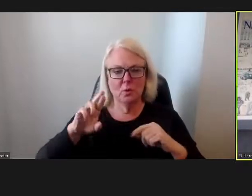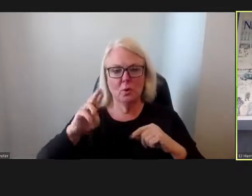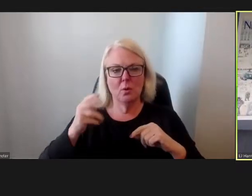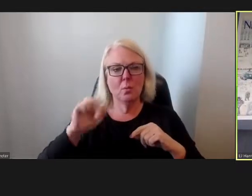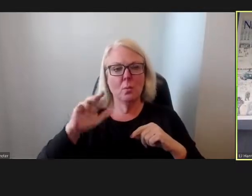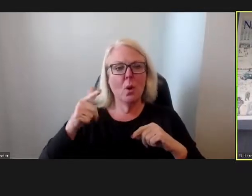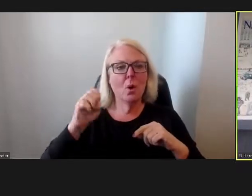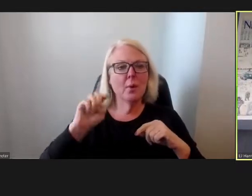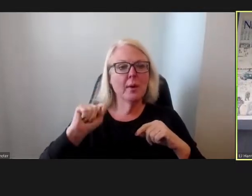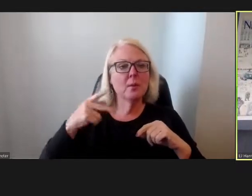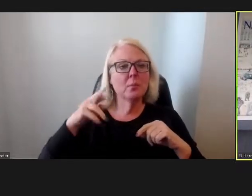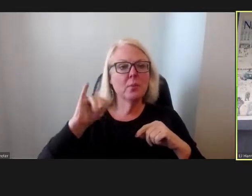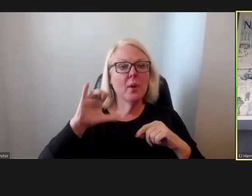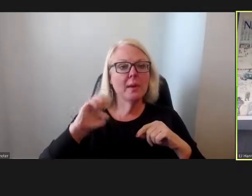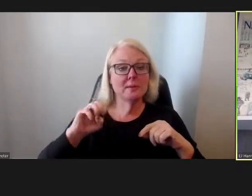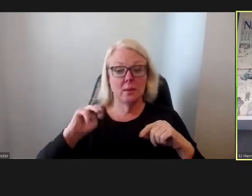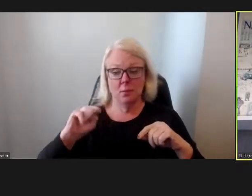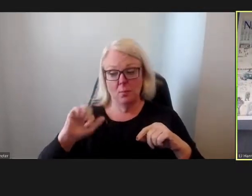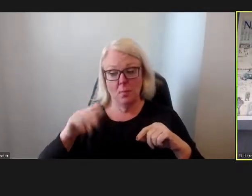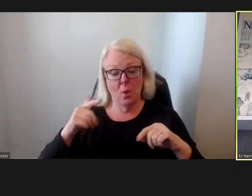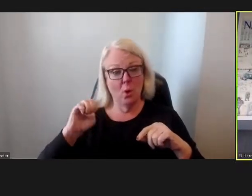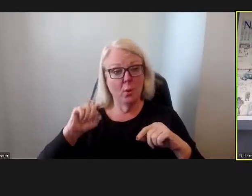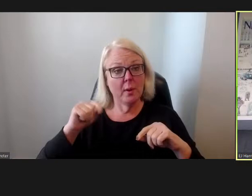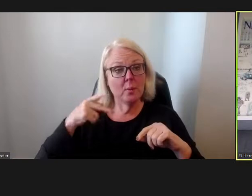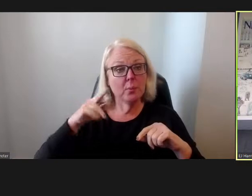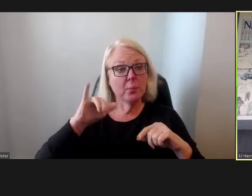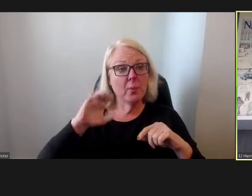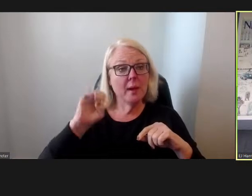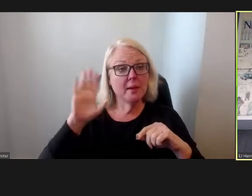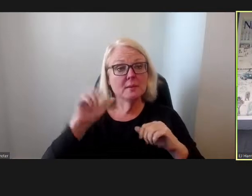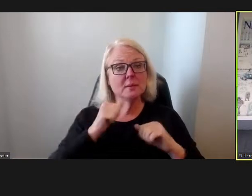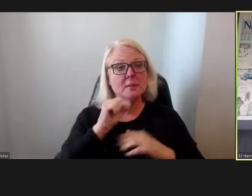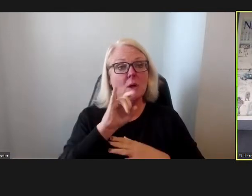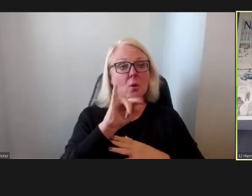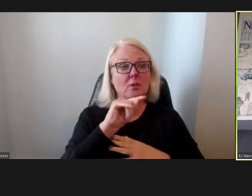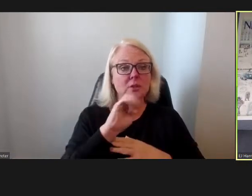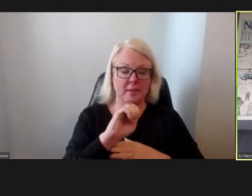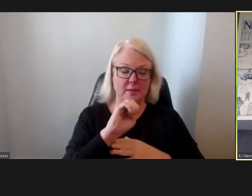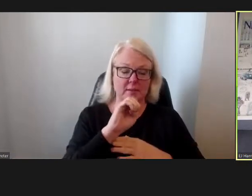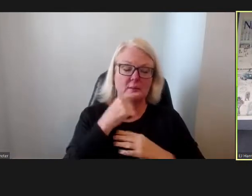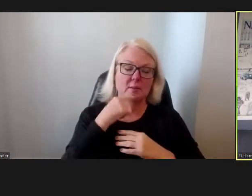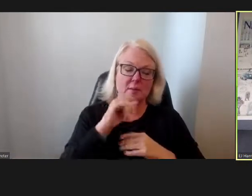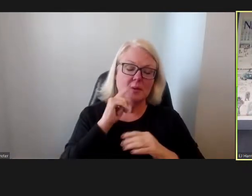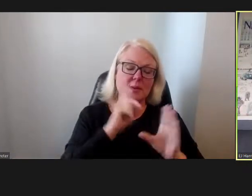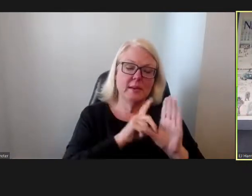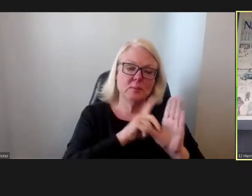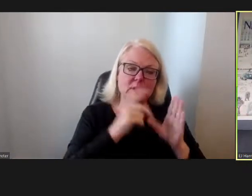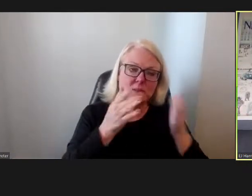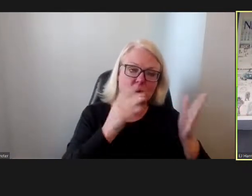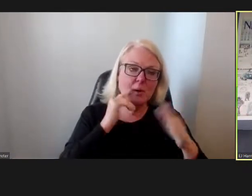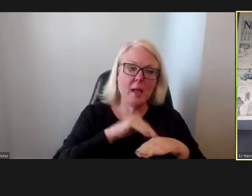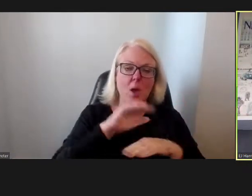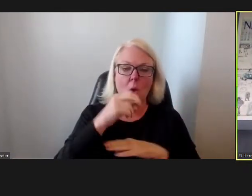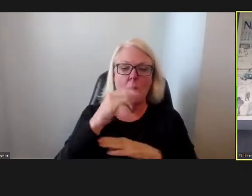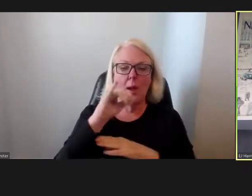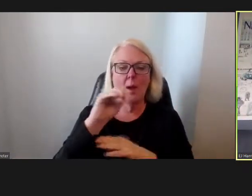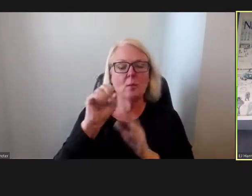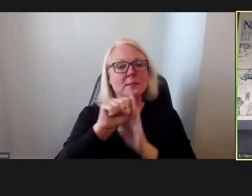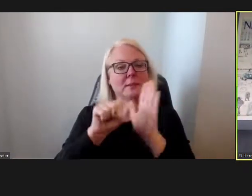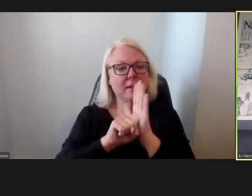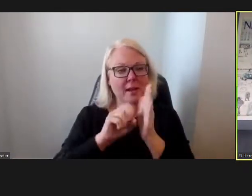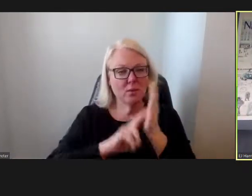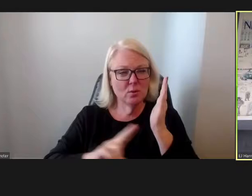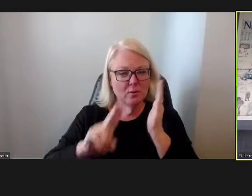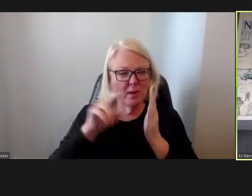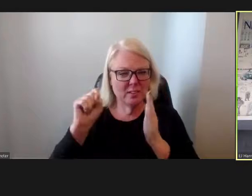Price. Margaret Price is Associate Professor and Director of Disability Studies at The Ohio State University, where she